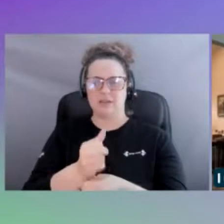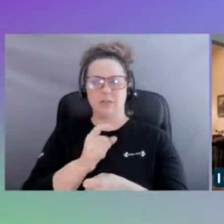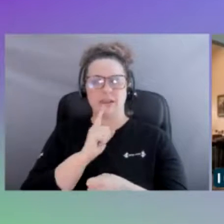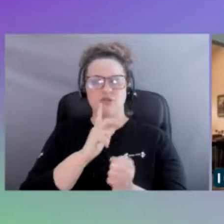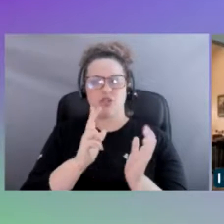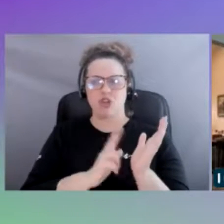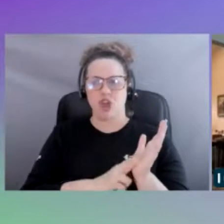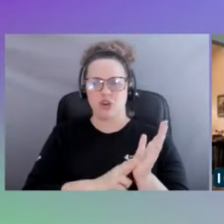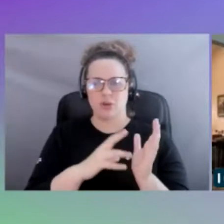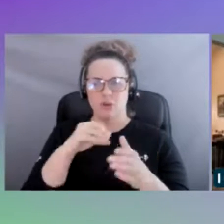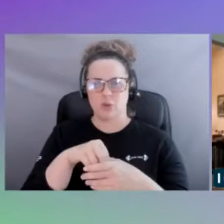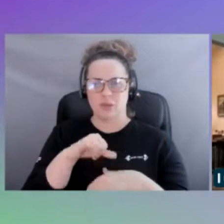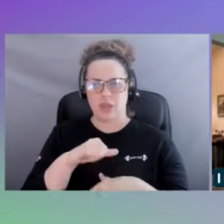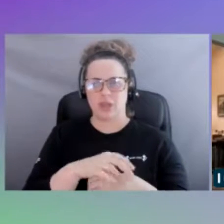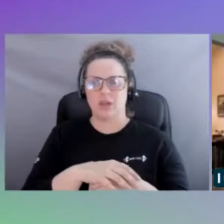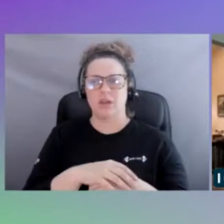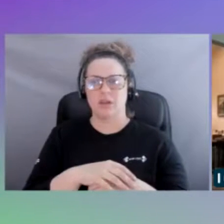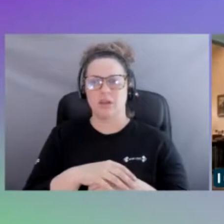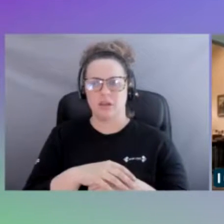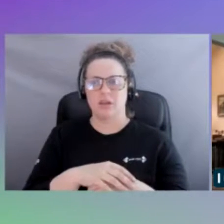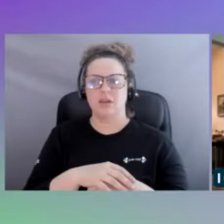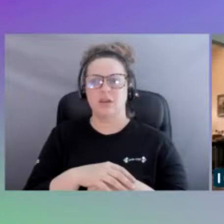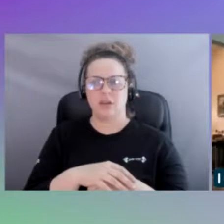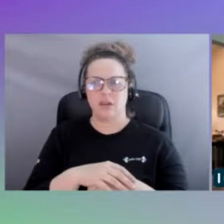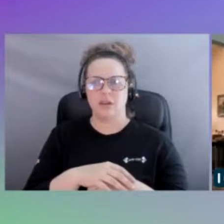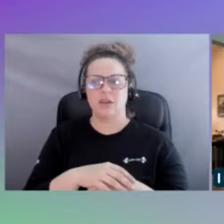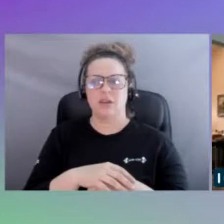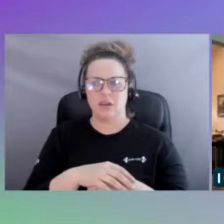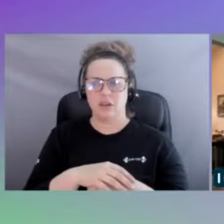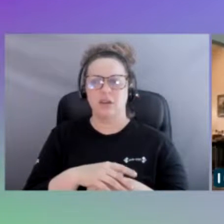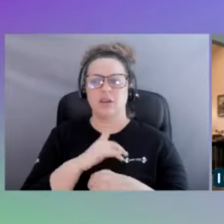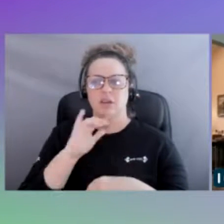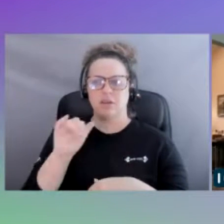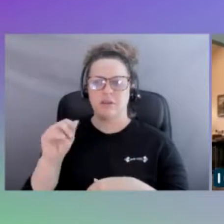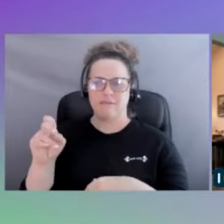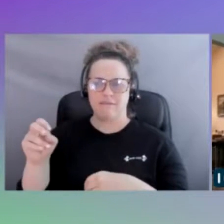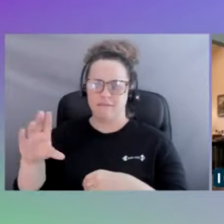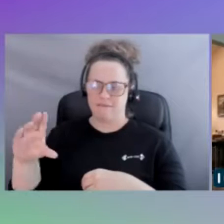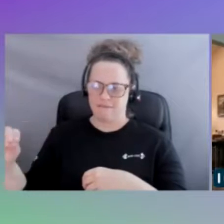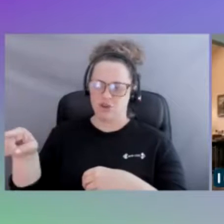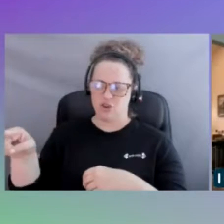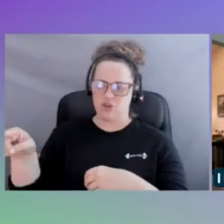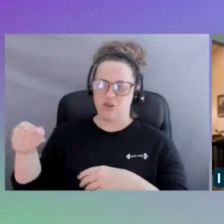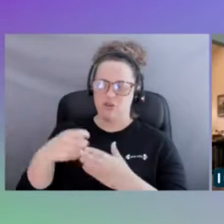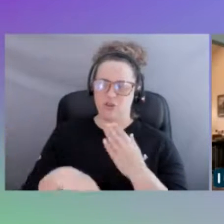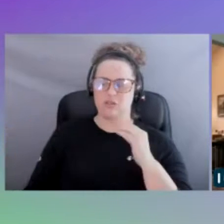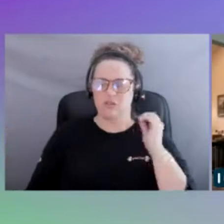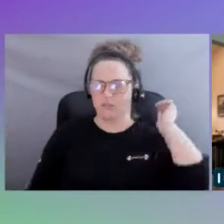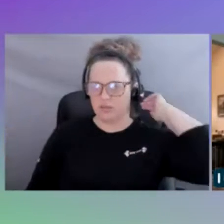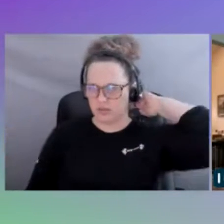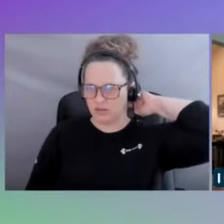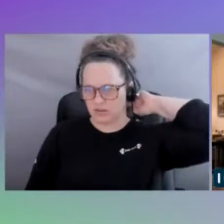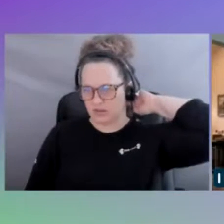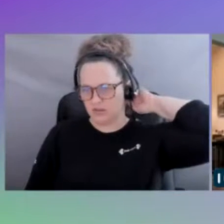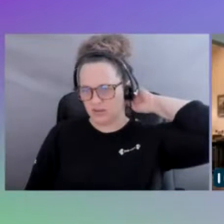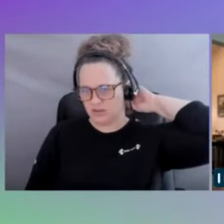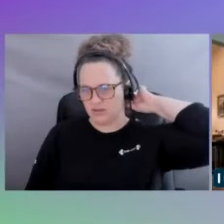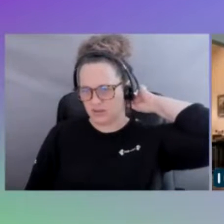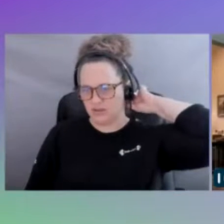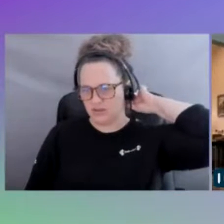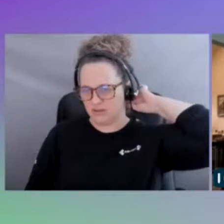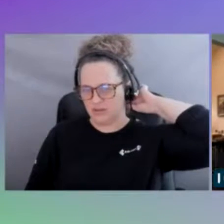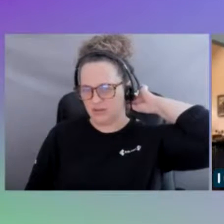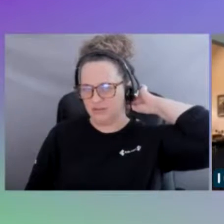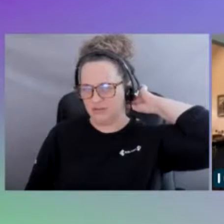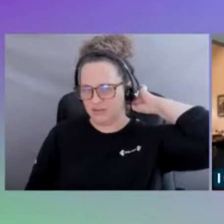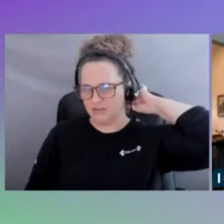contract includes that. If there's an issue found, the fix should be done by the vendor at their cost. Yeah, absolutely. Well to that. Yeah,